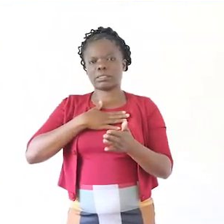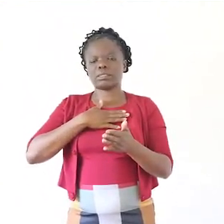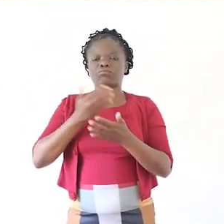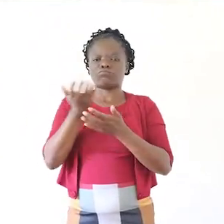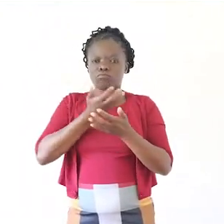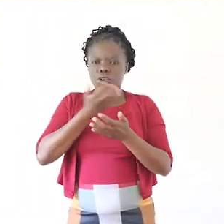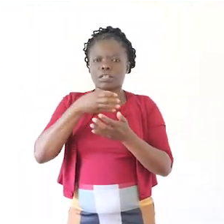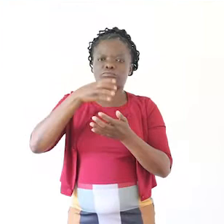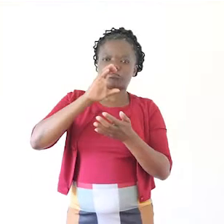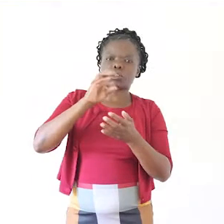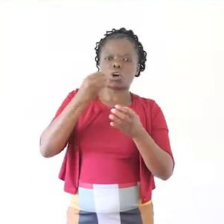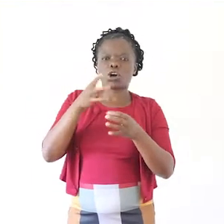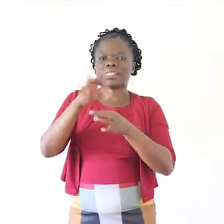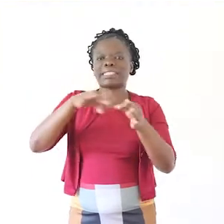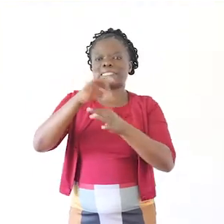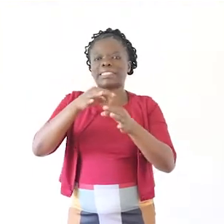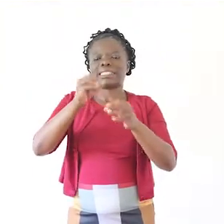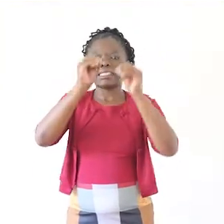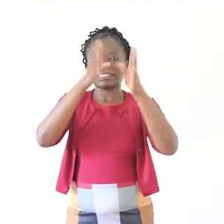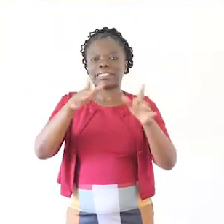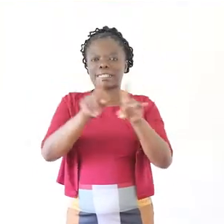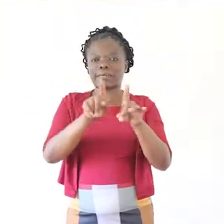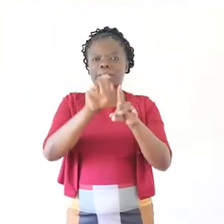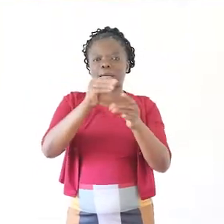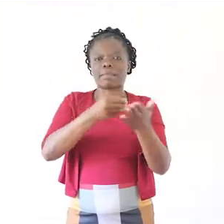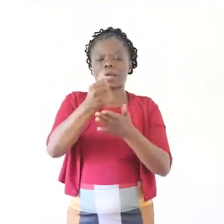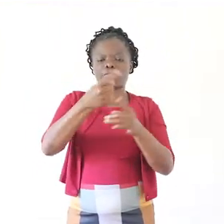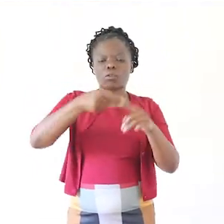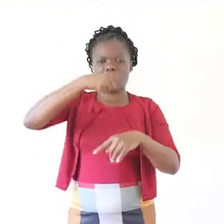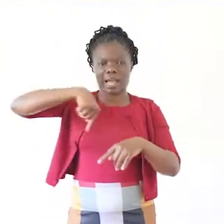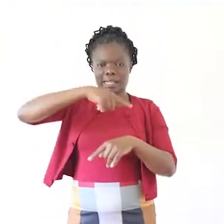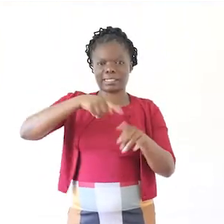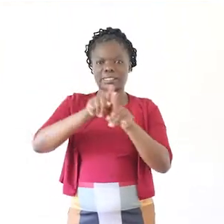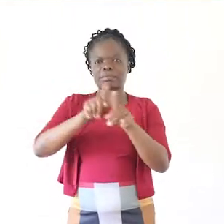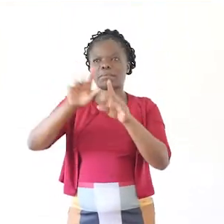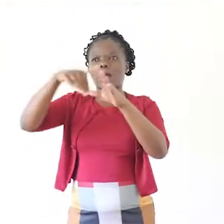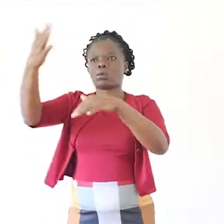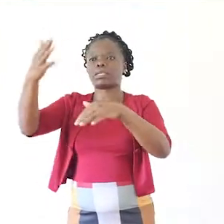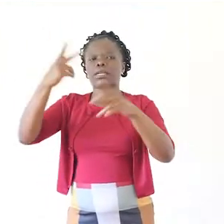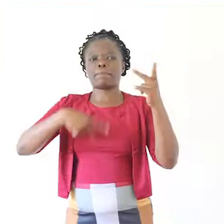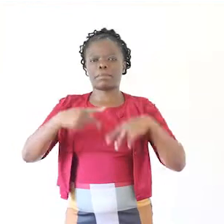taking porridge or tea. Teachers can also buy from us and outsiders.